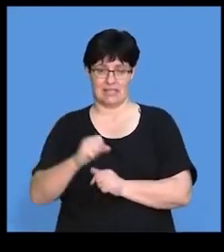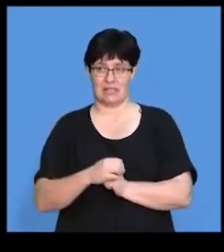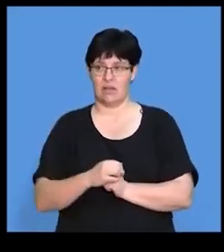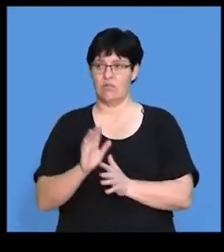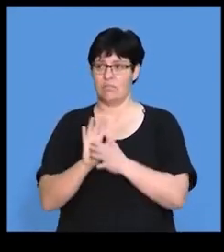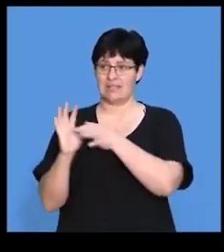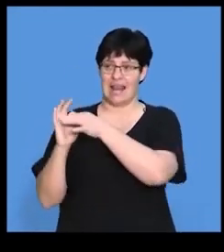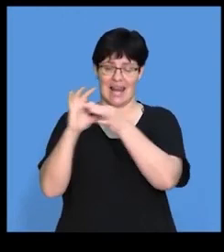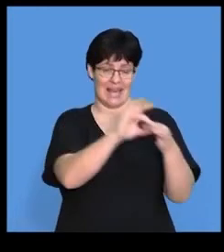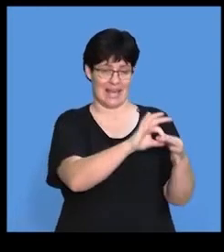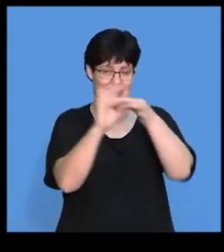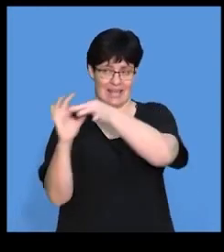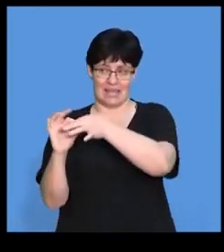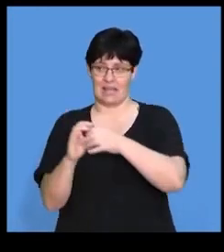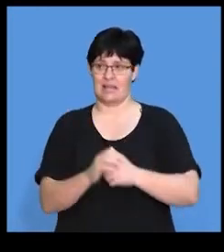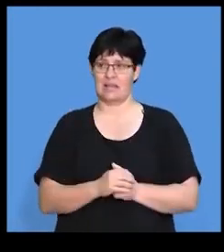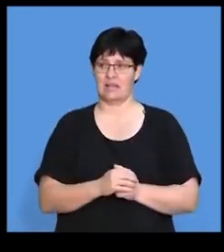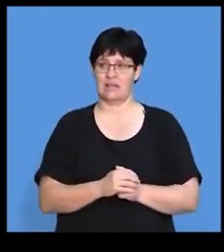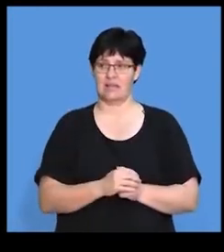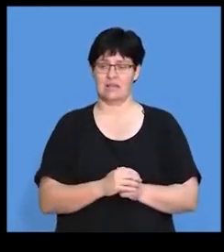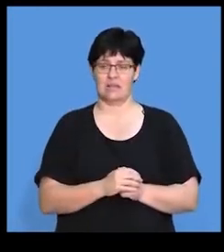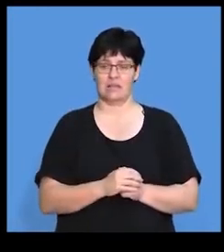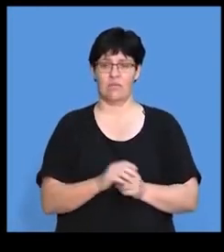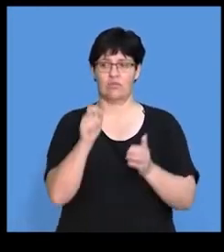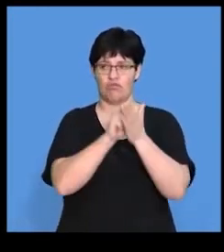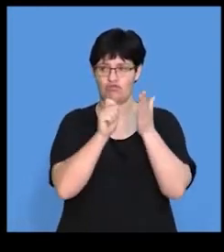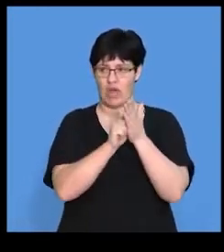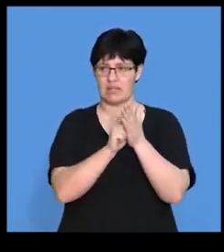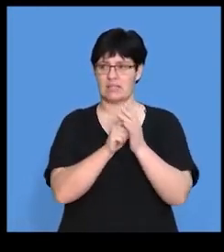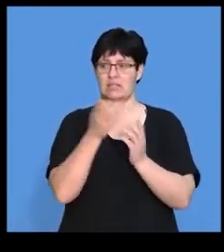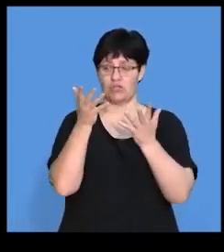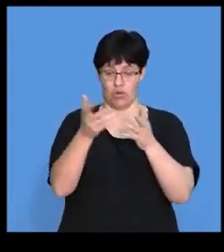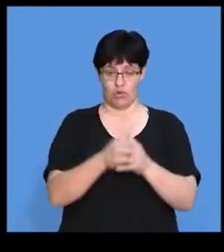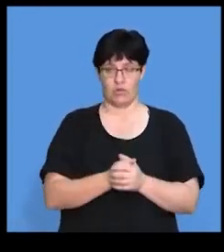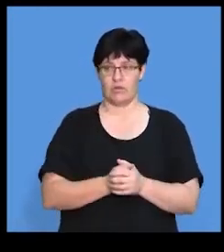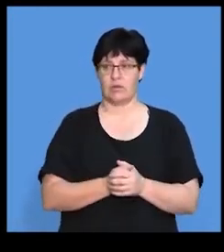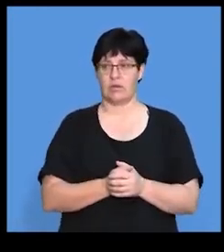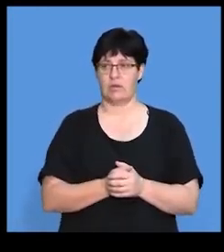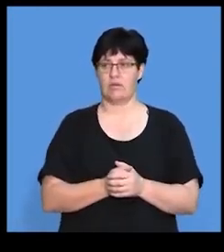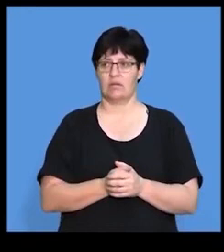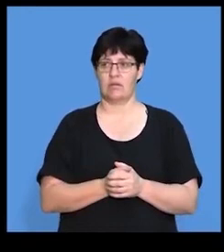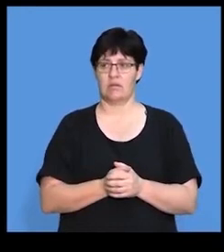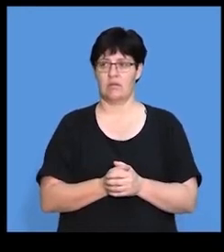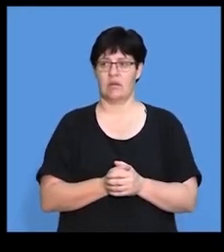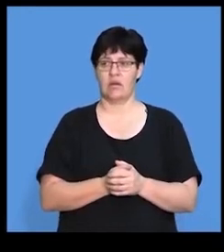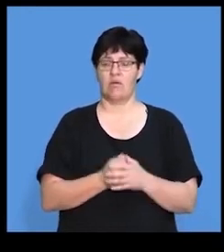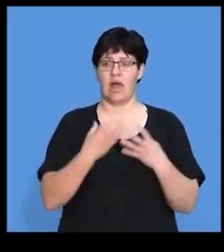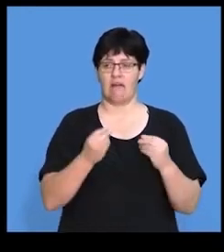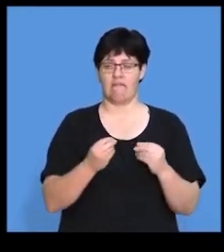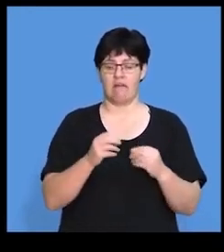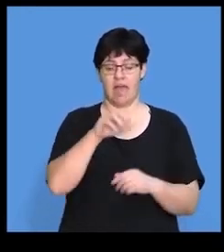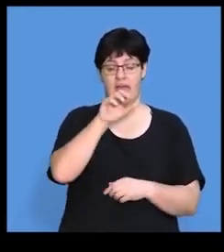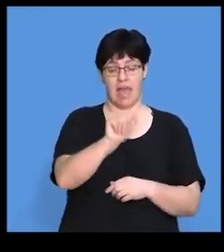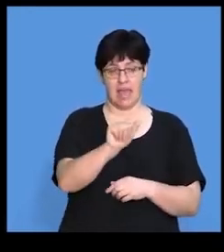RBS, and don't forget to link the angles. So the angles must match when you write the triangles out like that. Okay, so I've